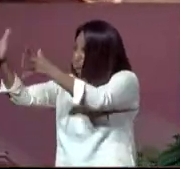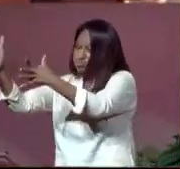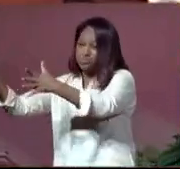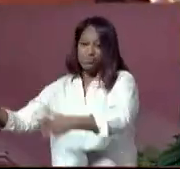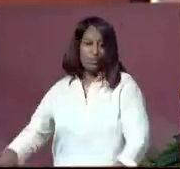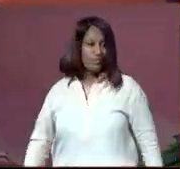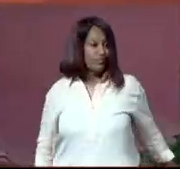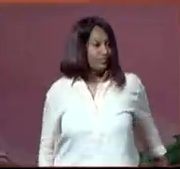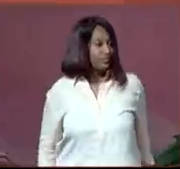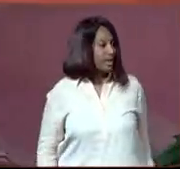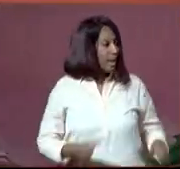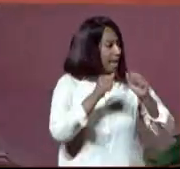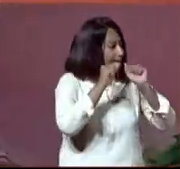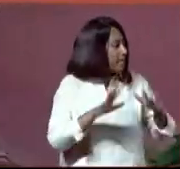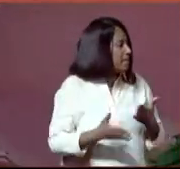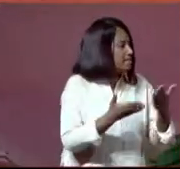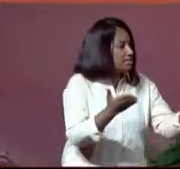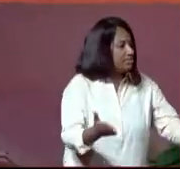Bless you, baby.